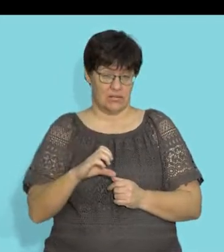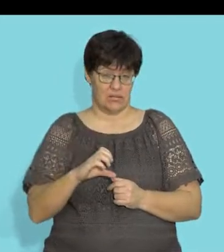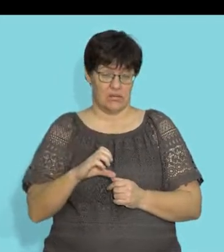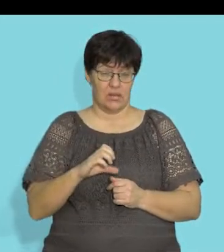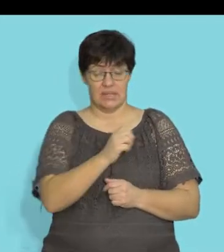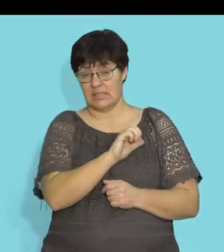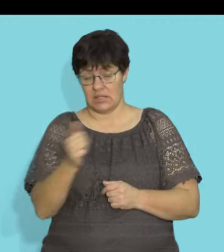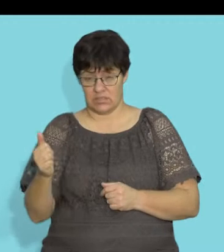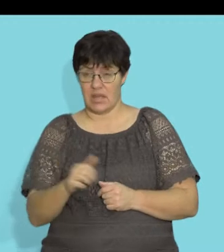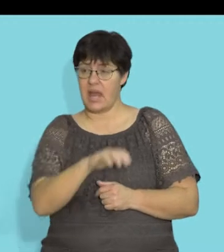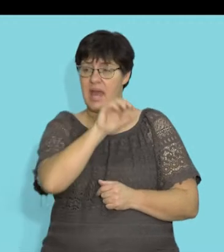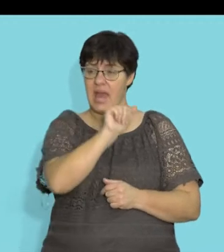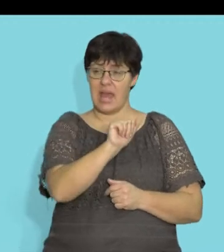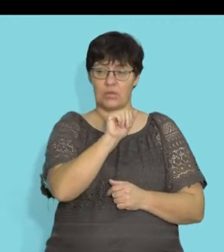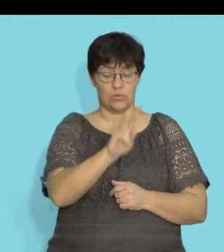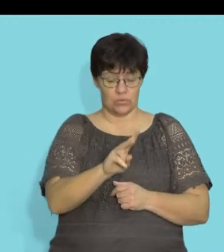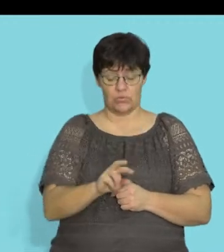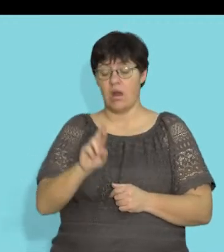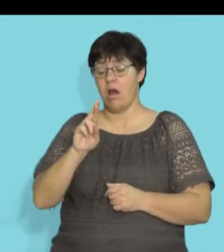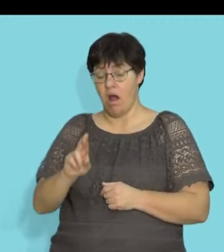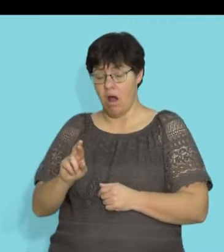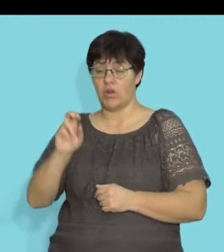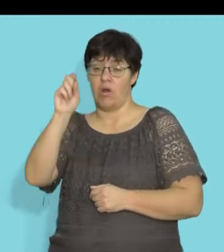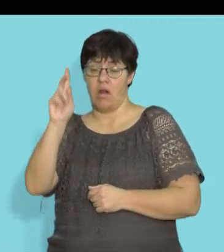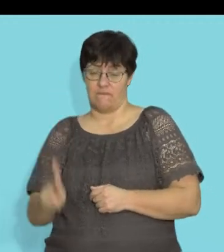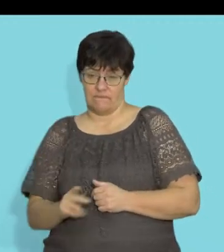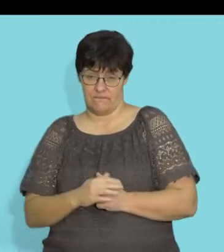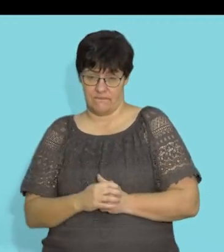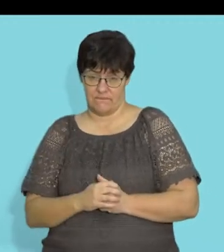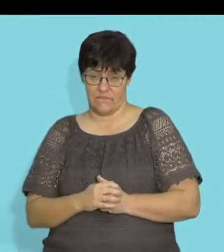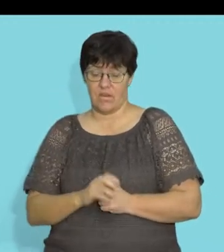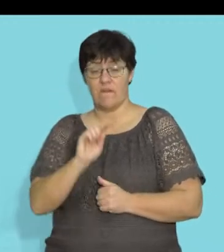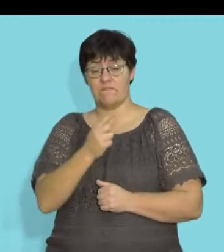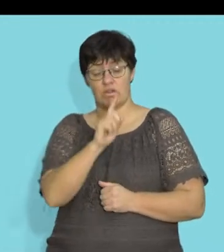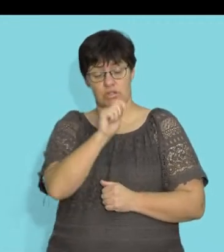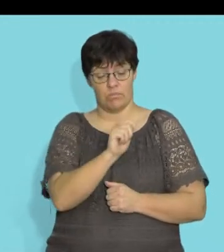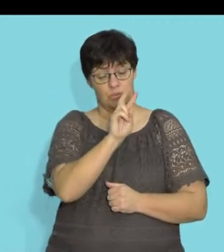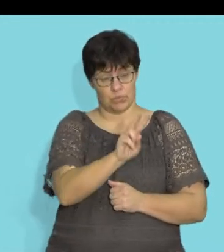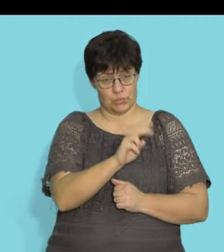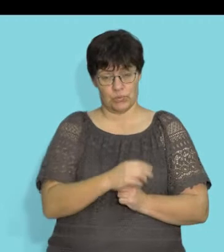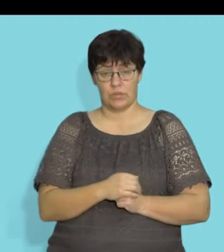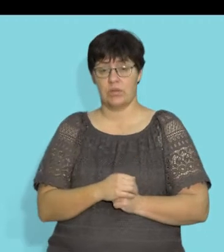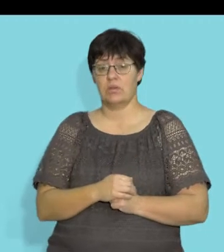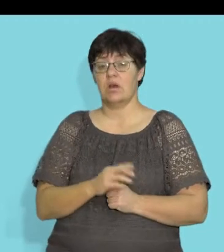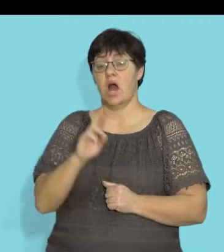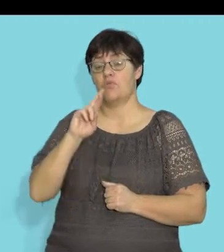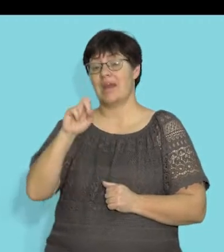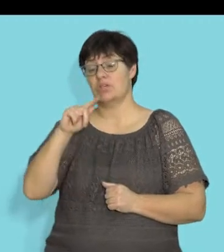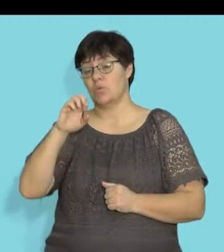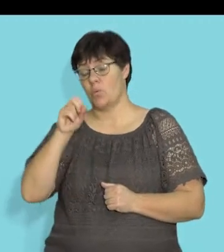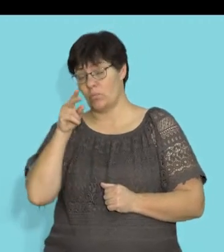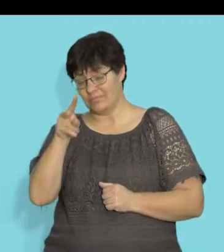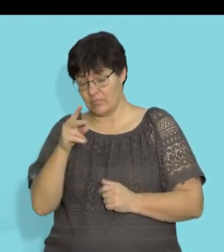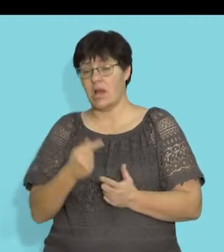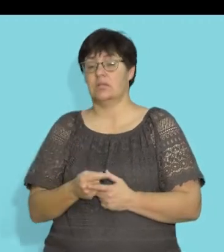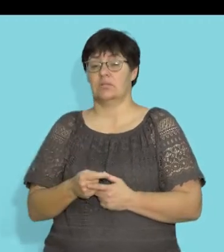2 and R is a half, so I've given you that the first term is 2 and the ratio is a